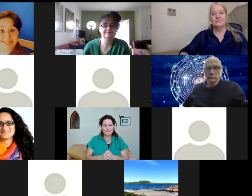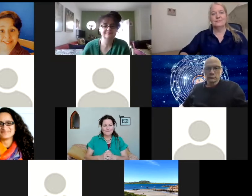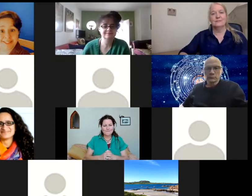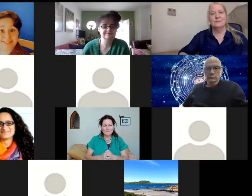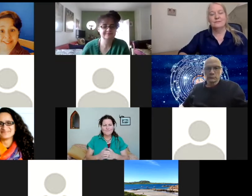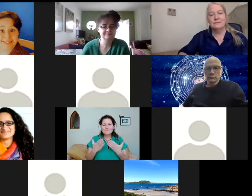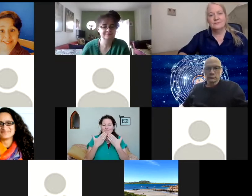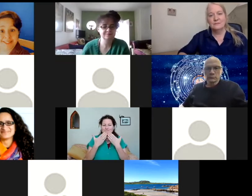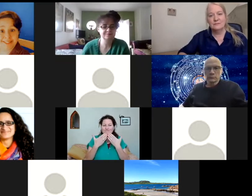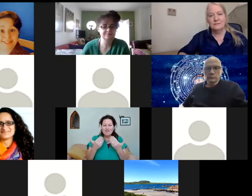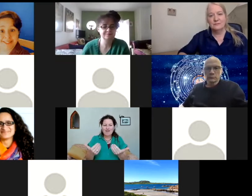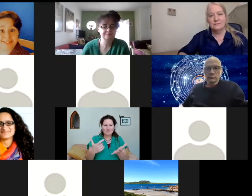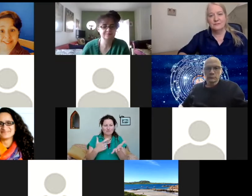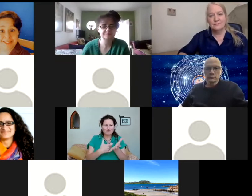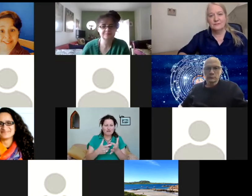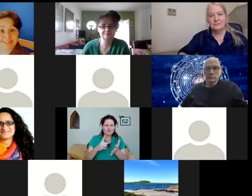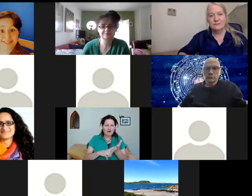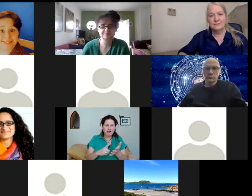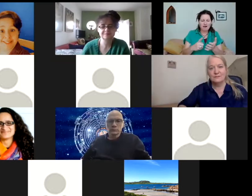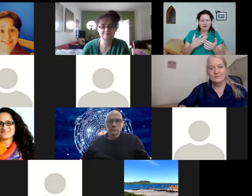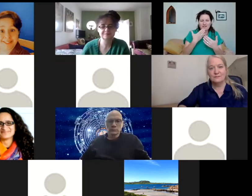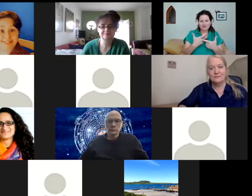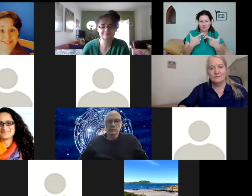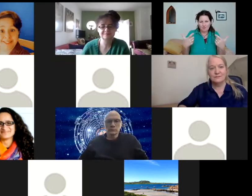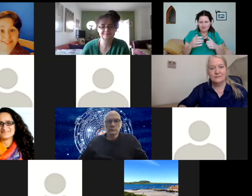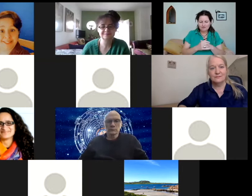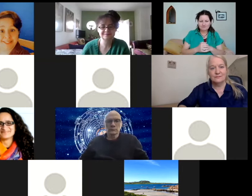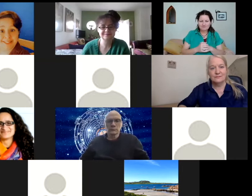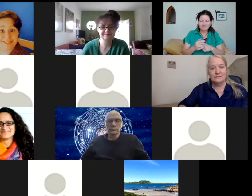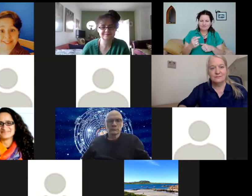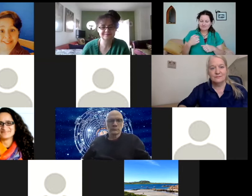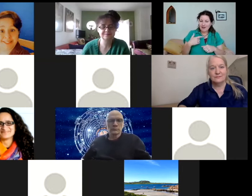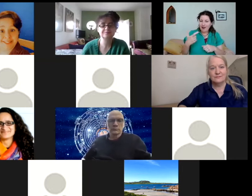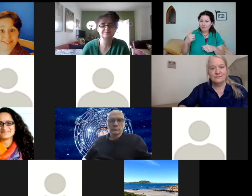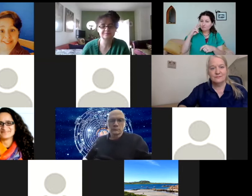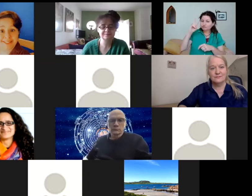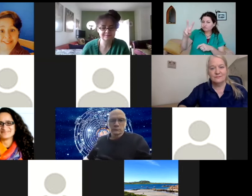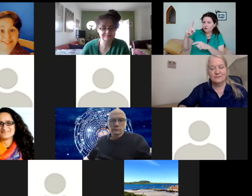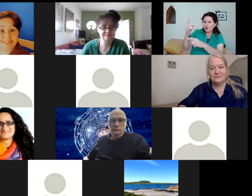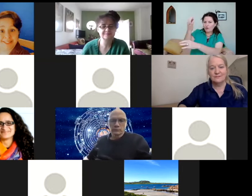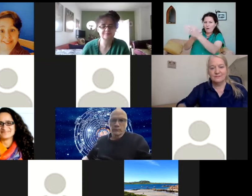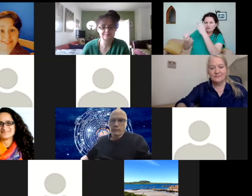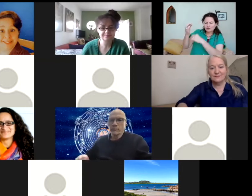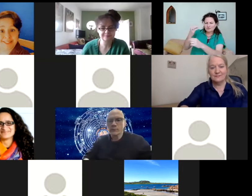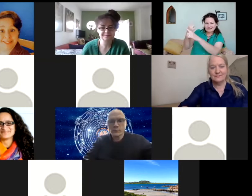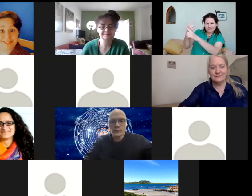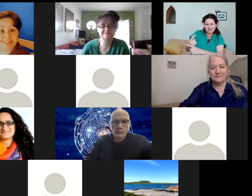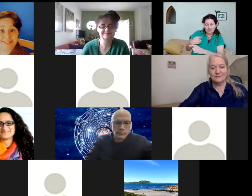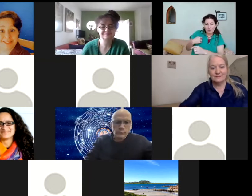Thank you, Rachel, thank you so much. I was actually already taking time to answer some of the questions in the chat.